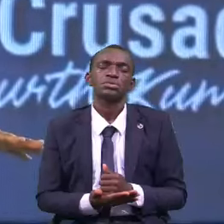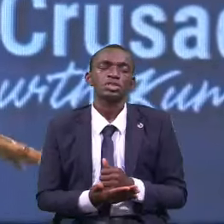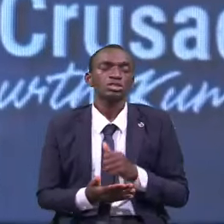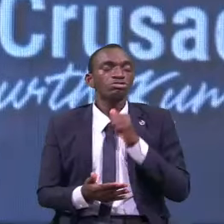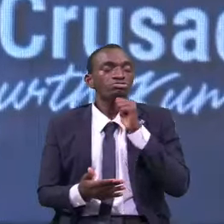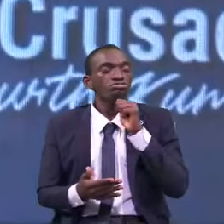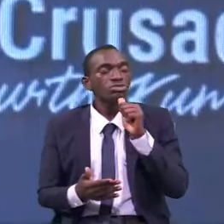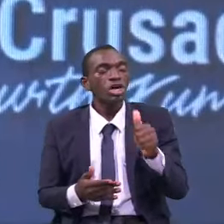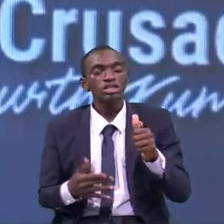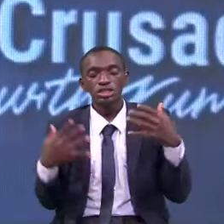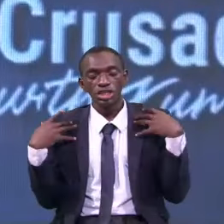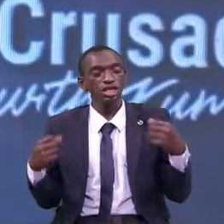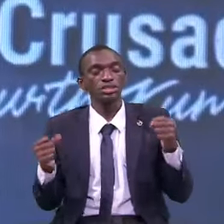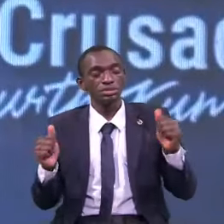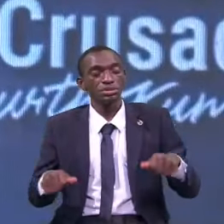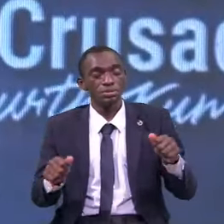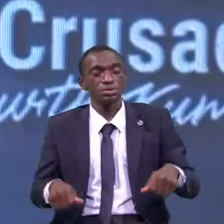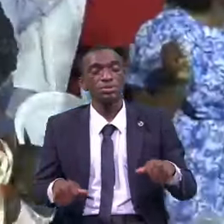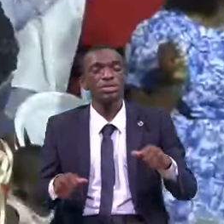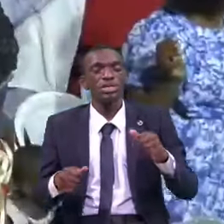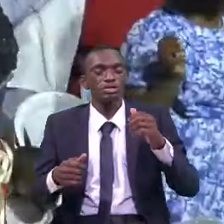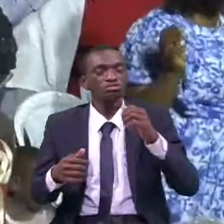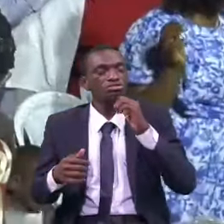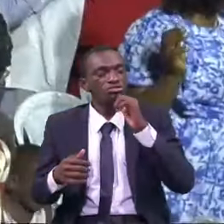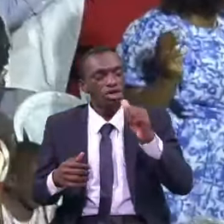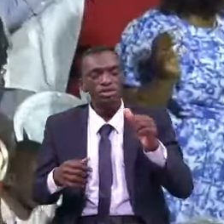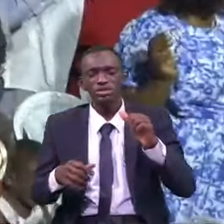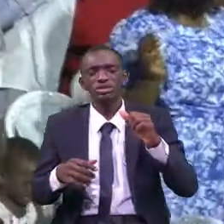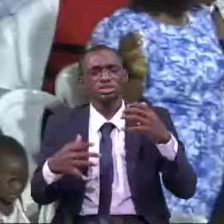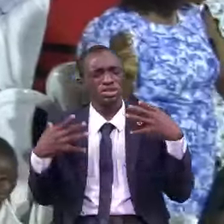Incurable leprosy, be healed in Jesus' name.